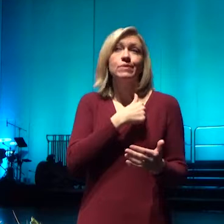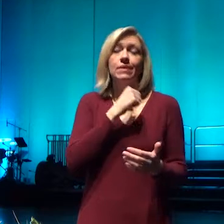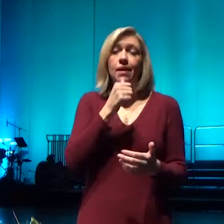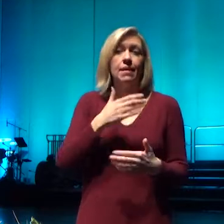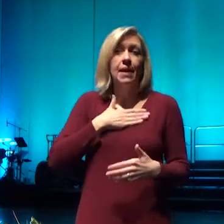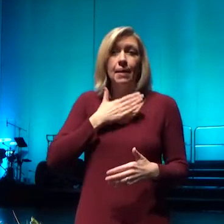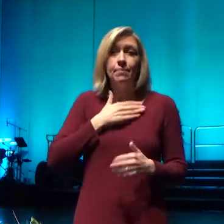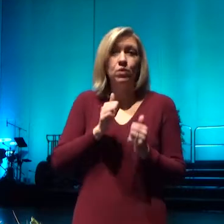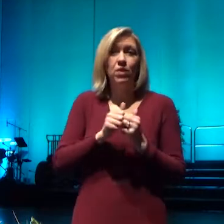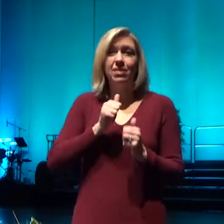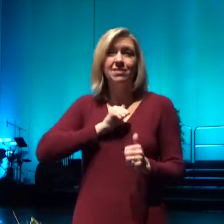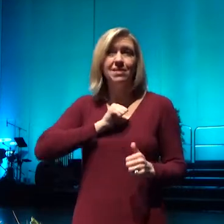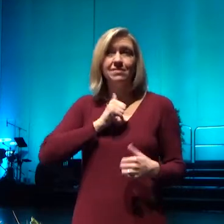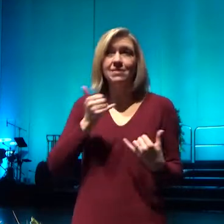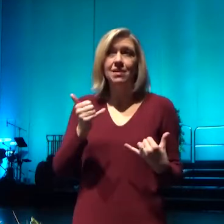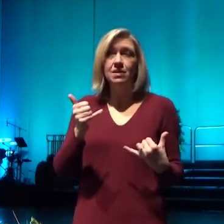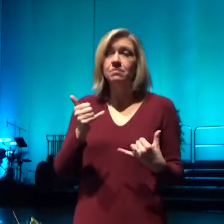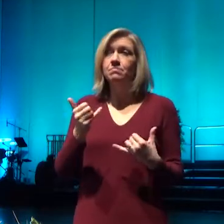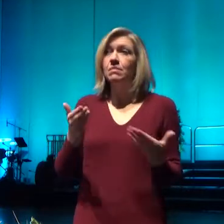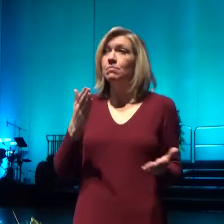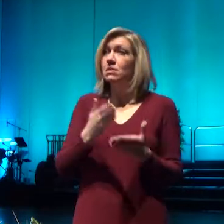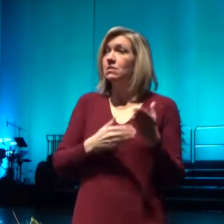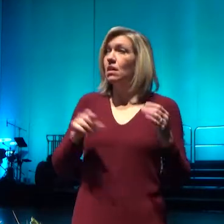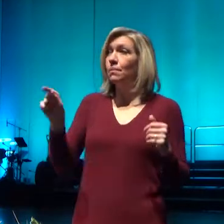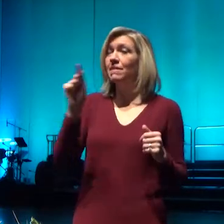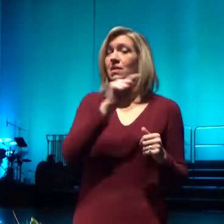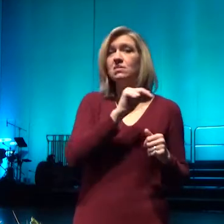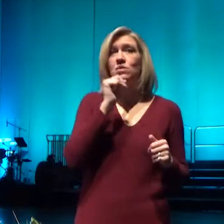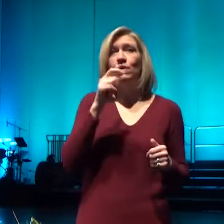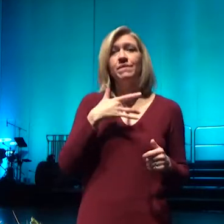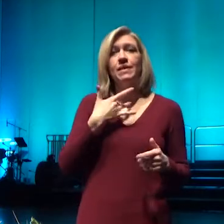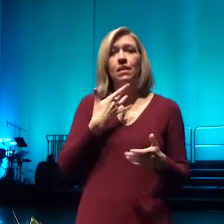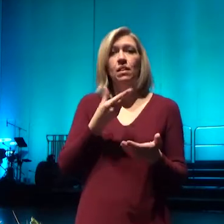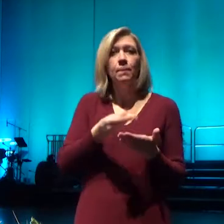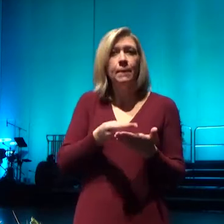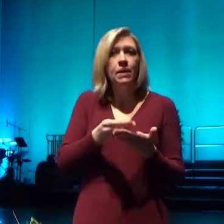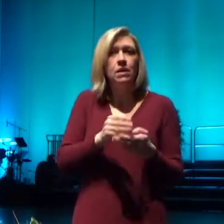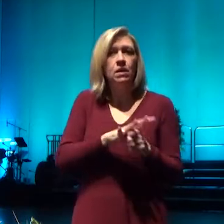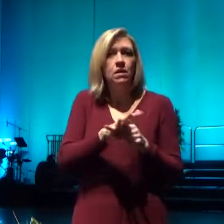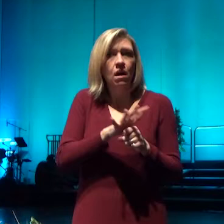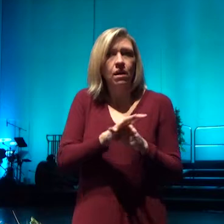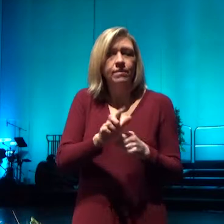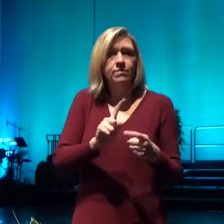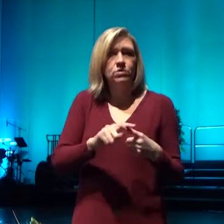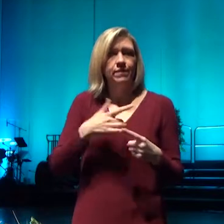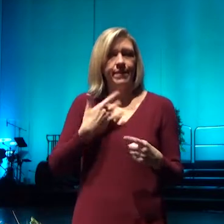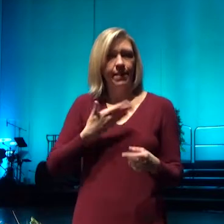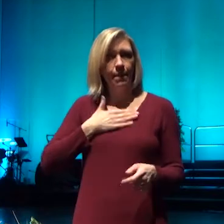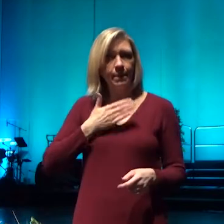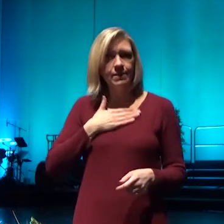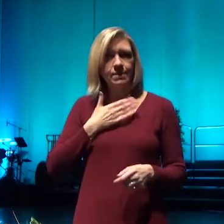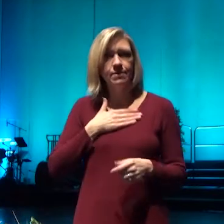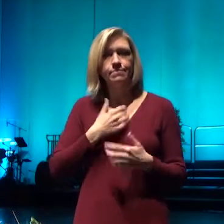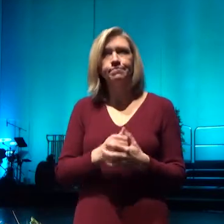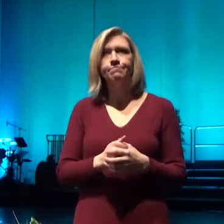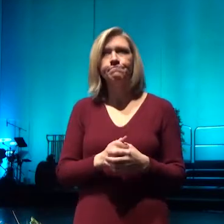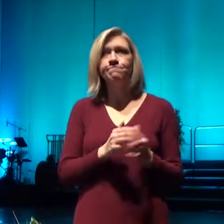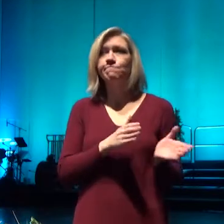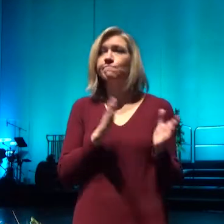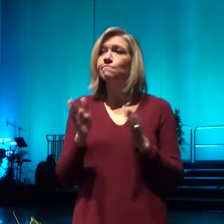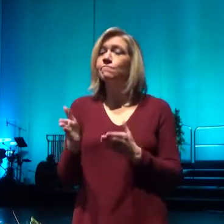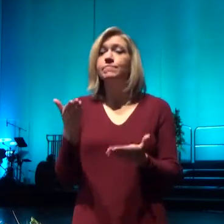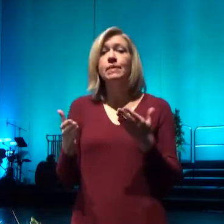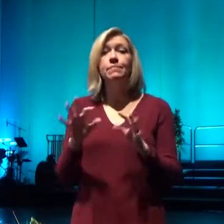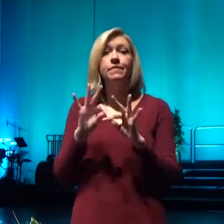are today. Maybe some of us don't feel there's enough money in our bank account to let ourselves be happy. Maybe